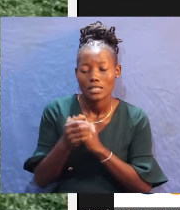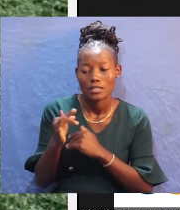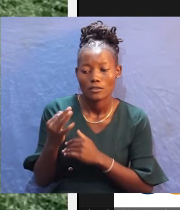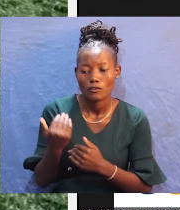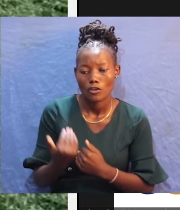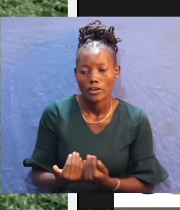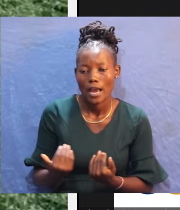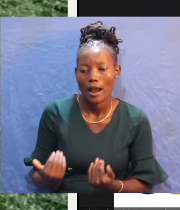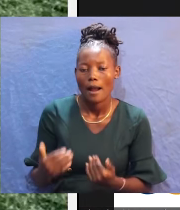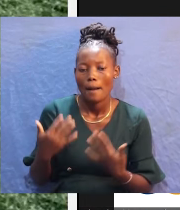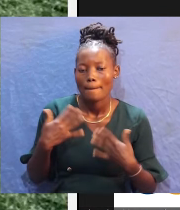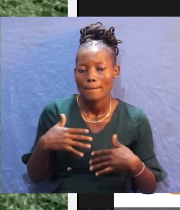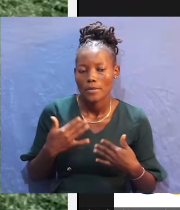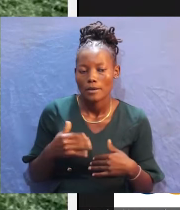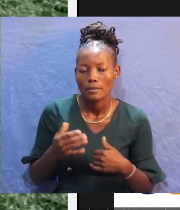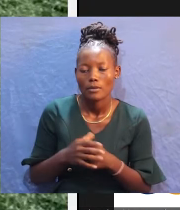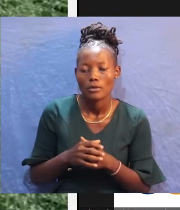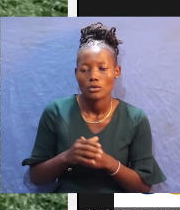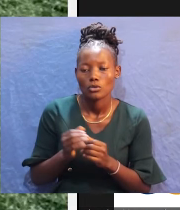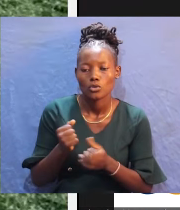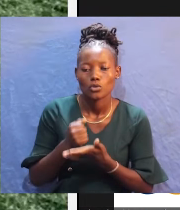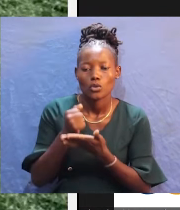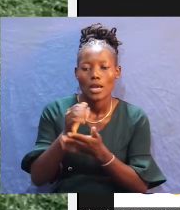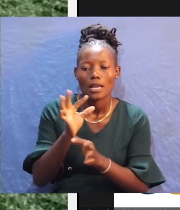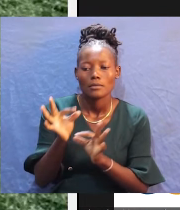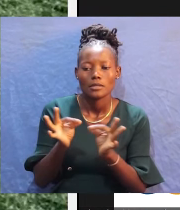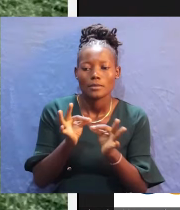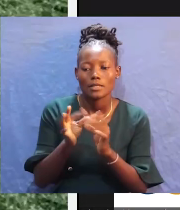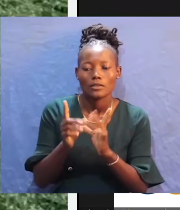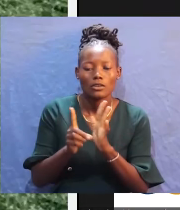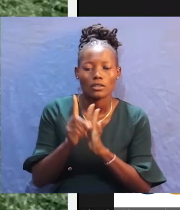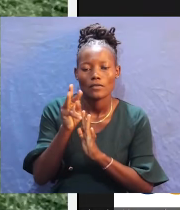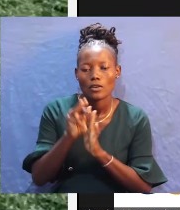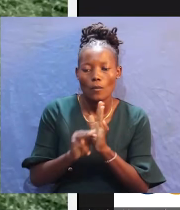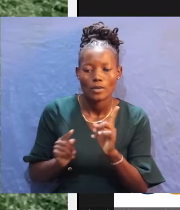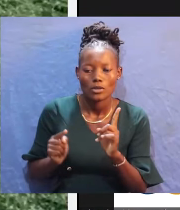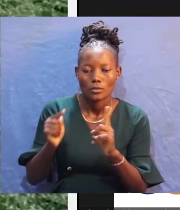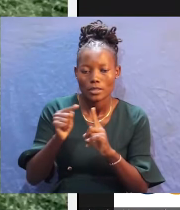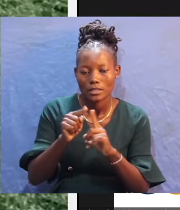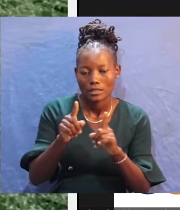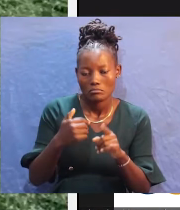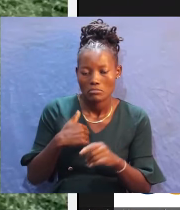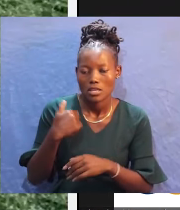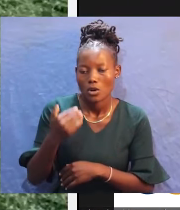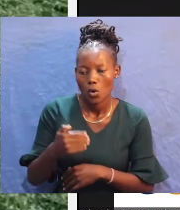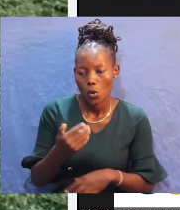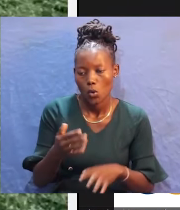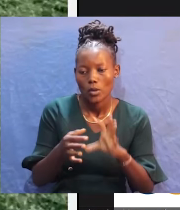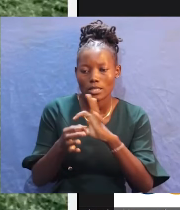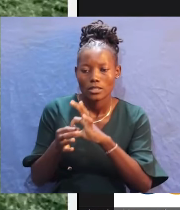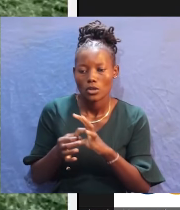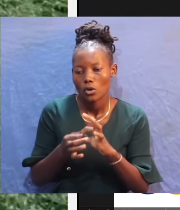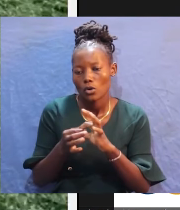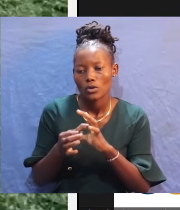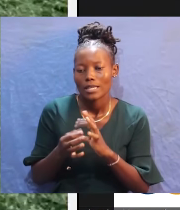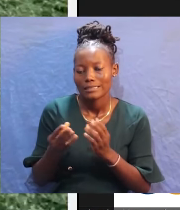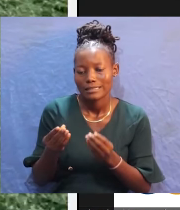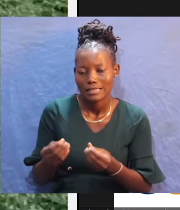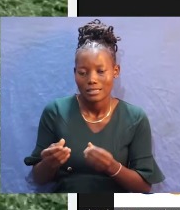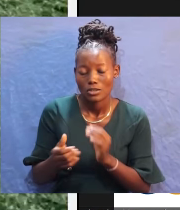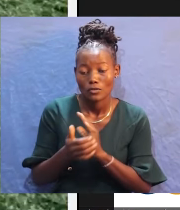specific development objectives, including most notably the UN Sustainable Development Goals. So when we see like this